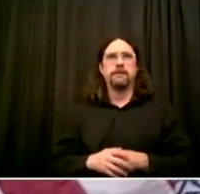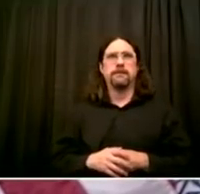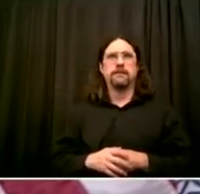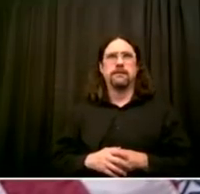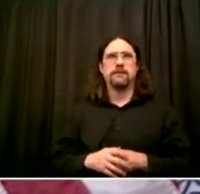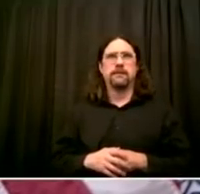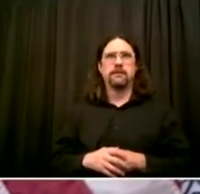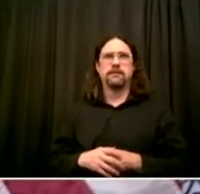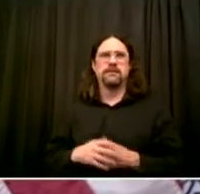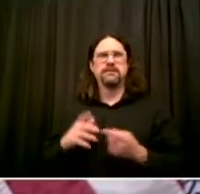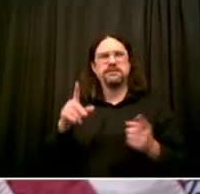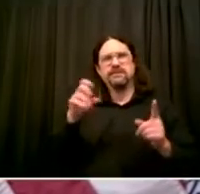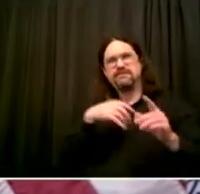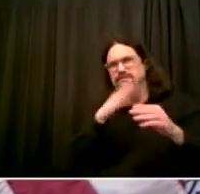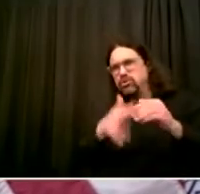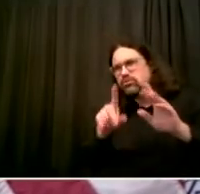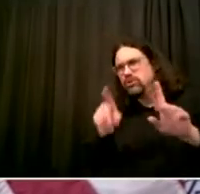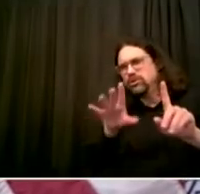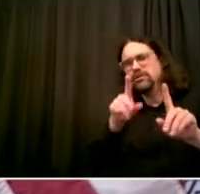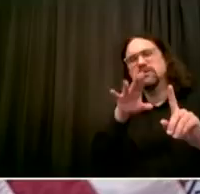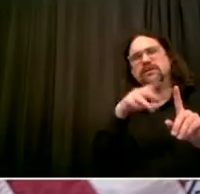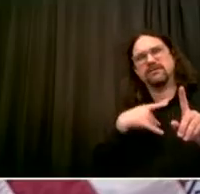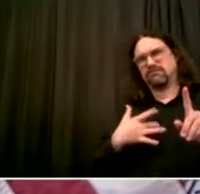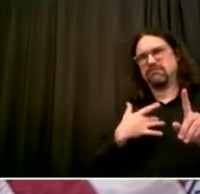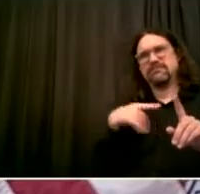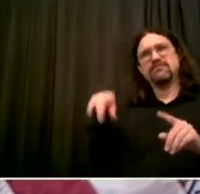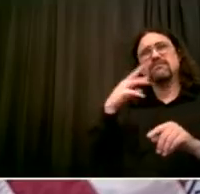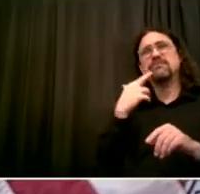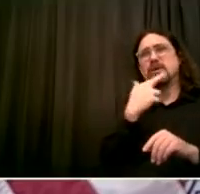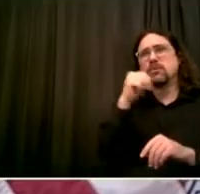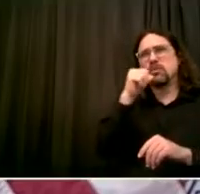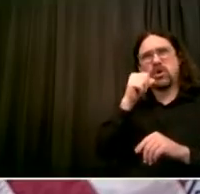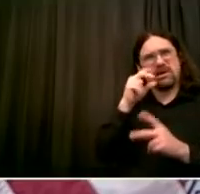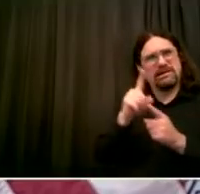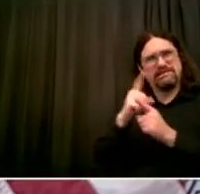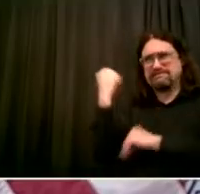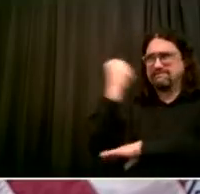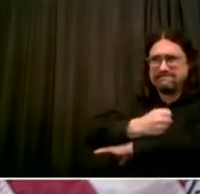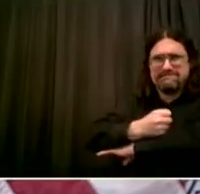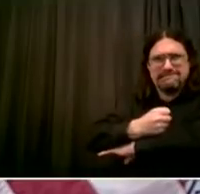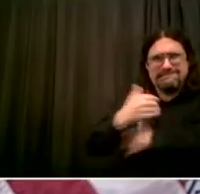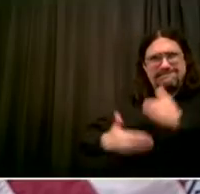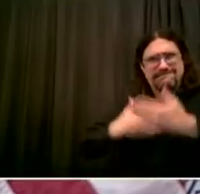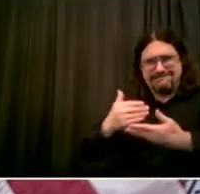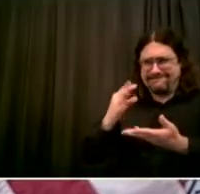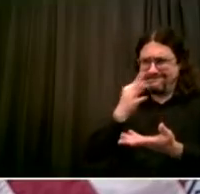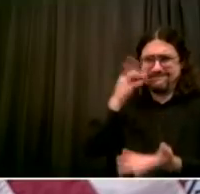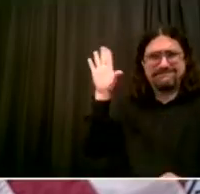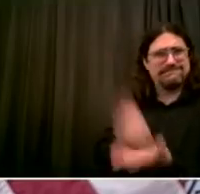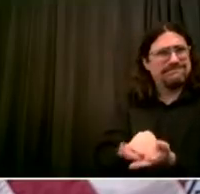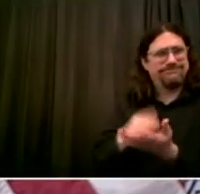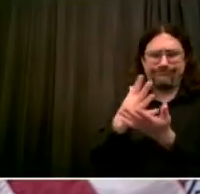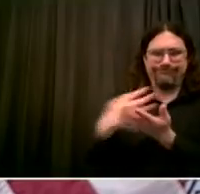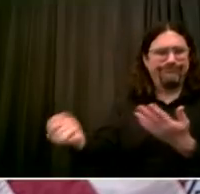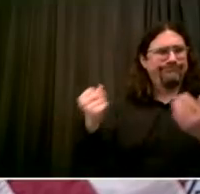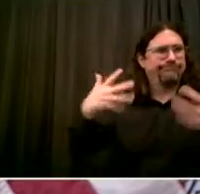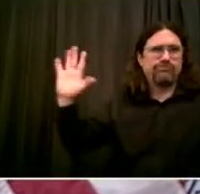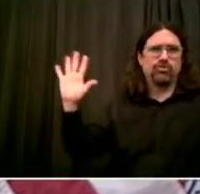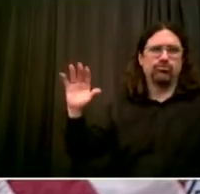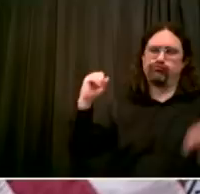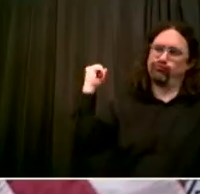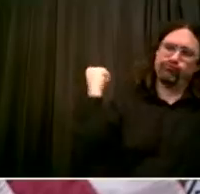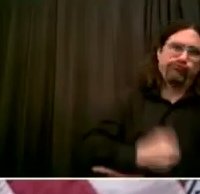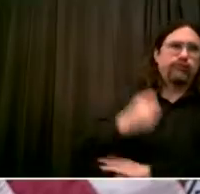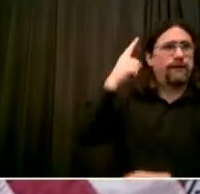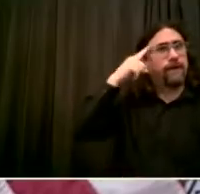other people do, often, honestly, in circumstances that are more propitious. I mean, let's face it. We've